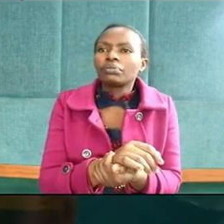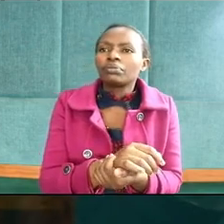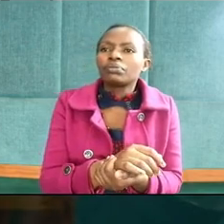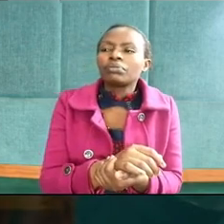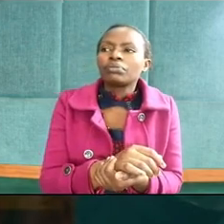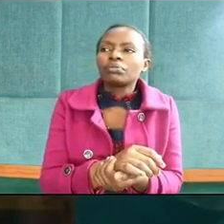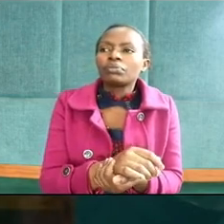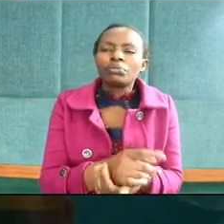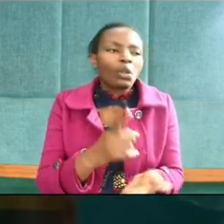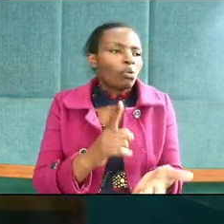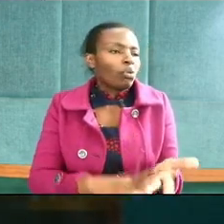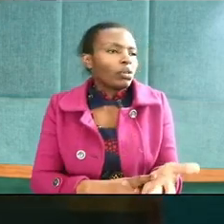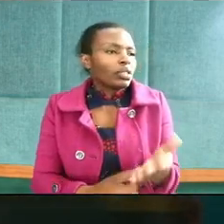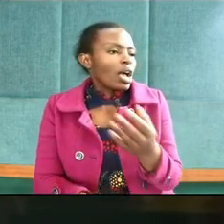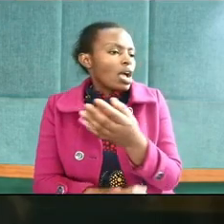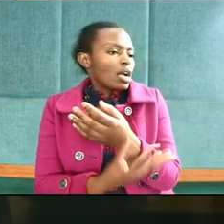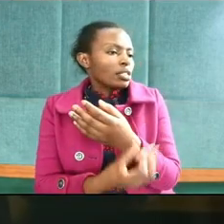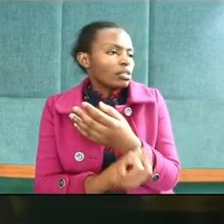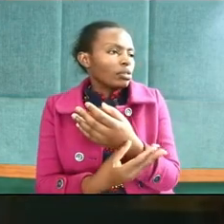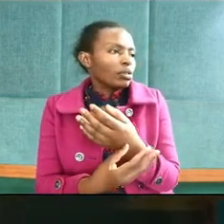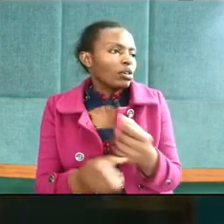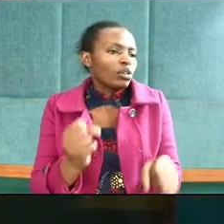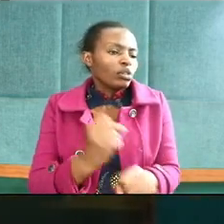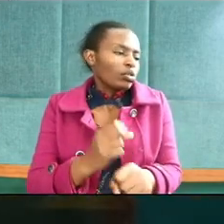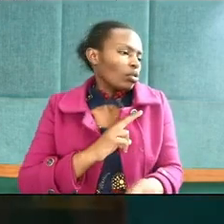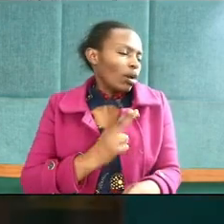What counsel do we get for our women?